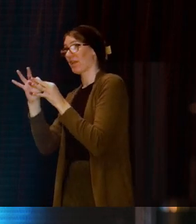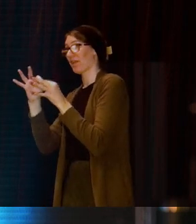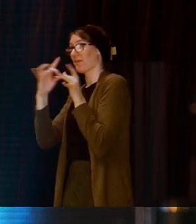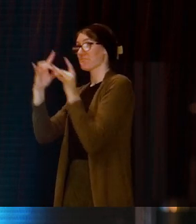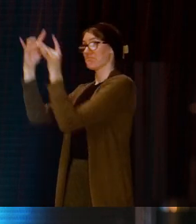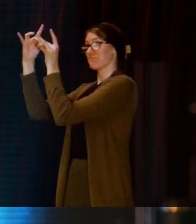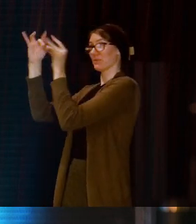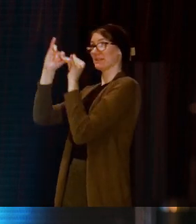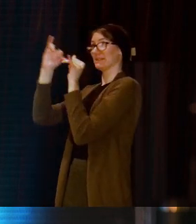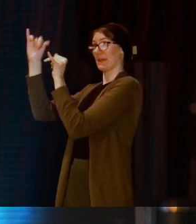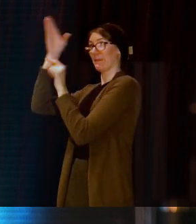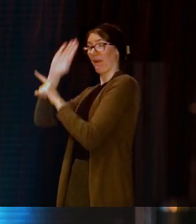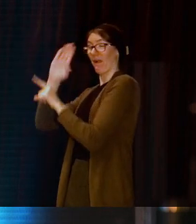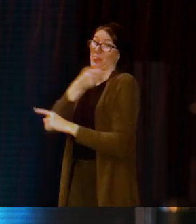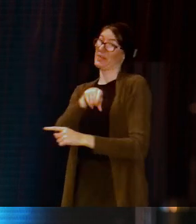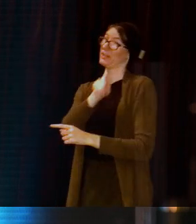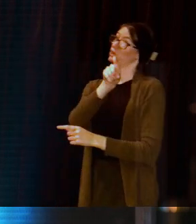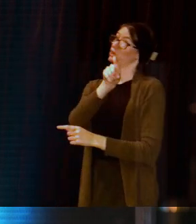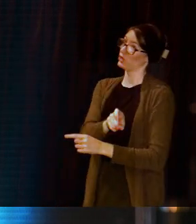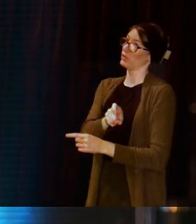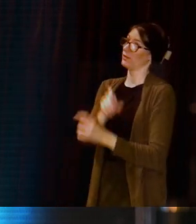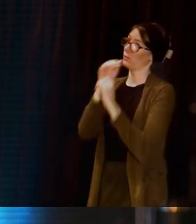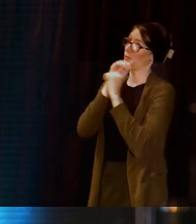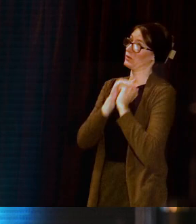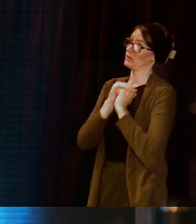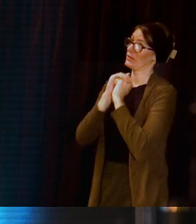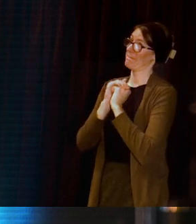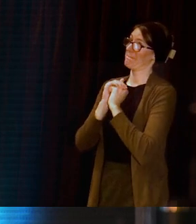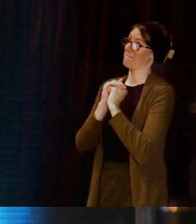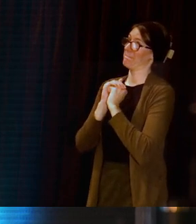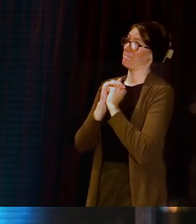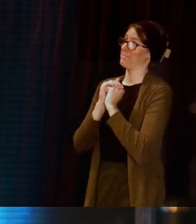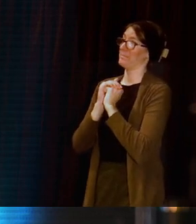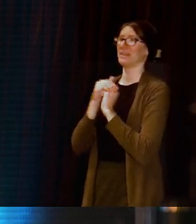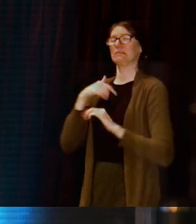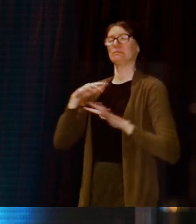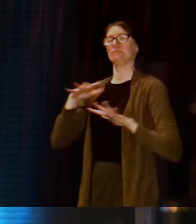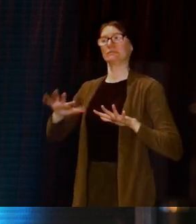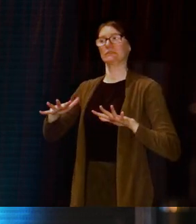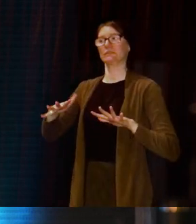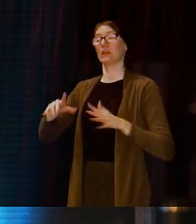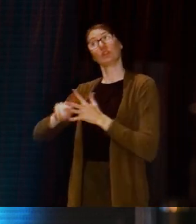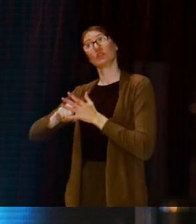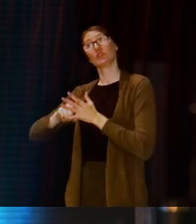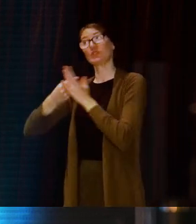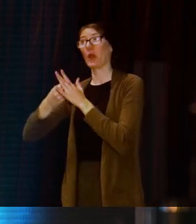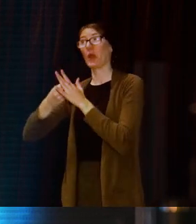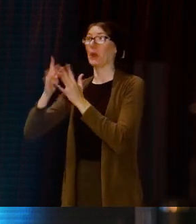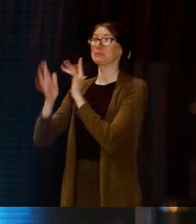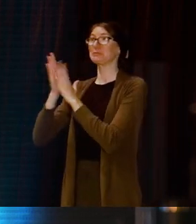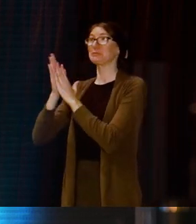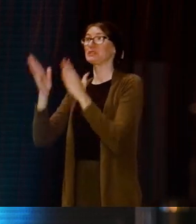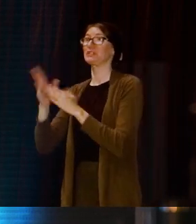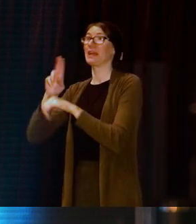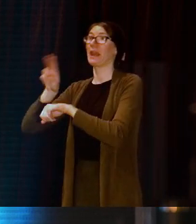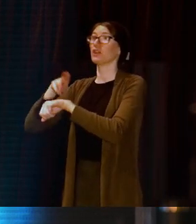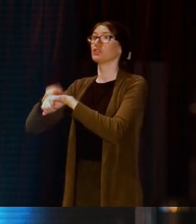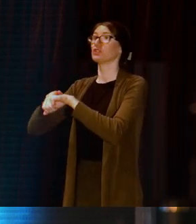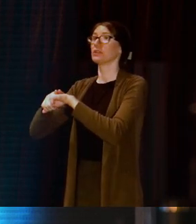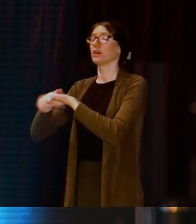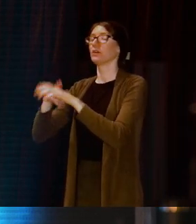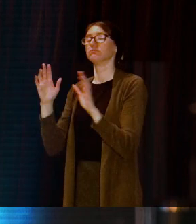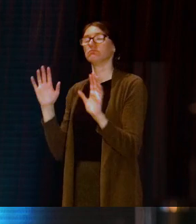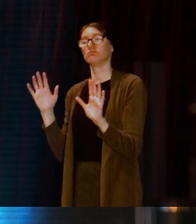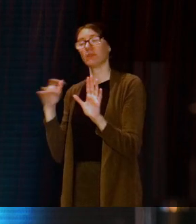to worship. And I got to tell you, I get pretty nervous when I hear people talking about, you know, starting up a Christian nation. Don't get me wrong. I would love to